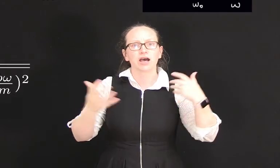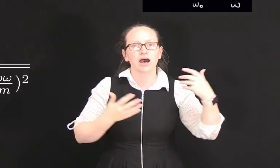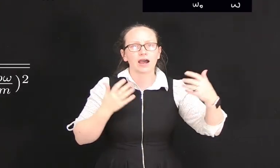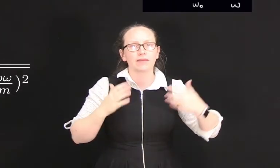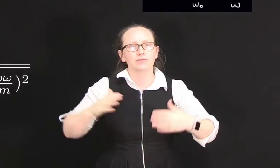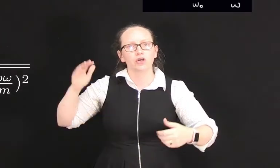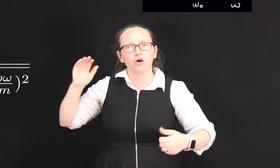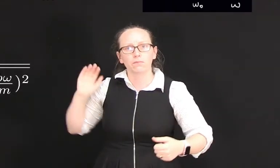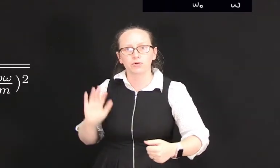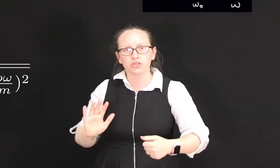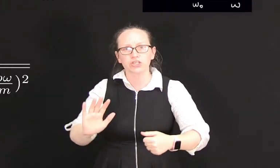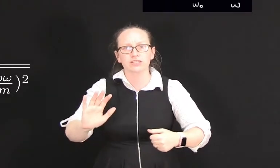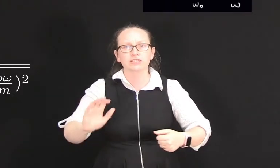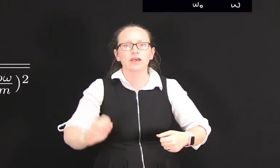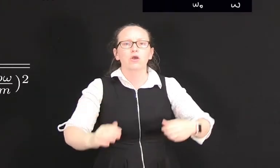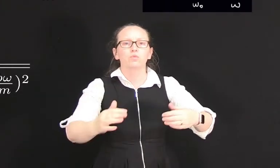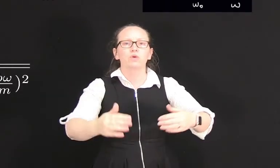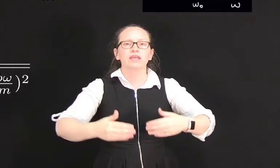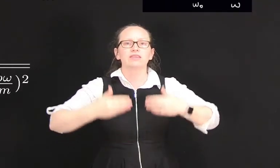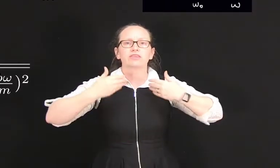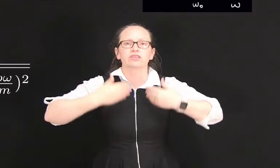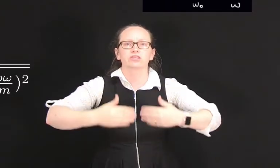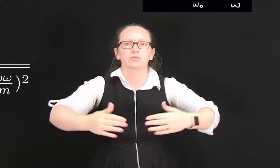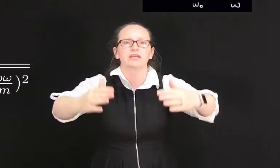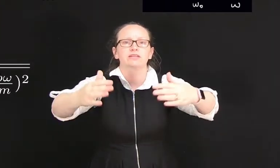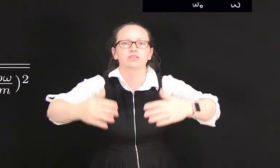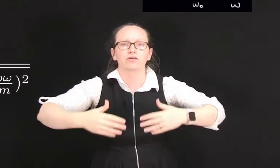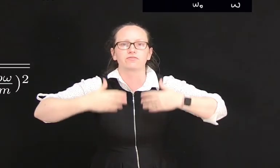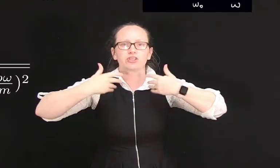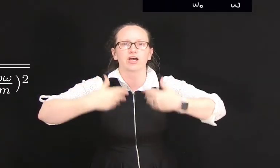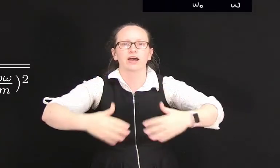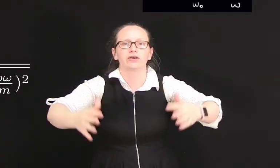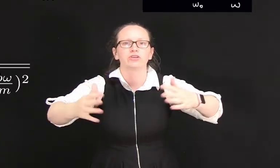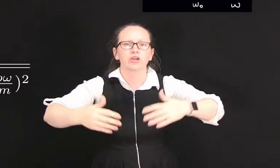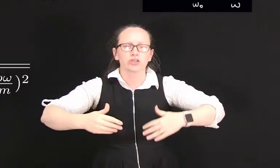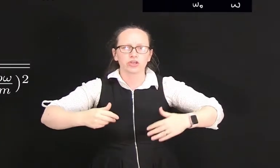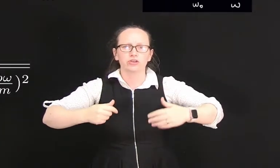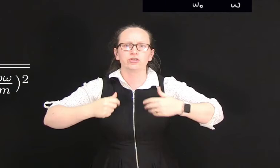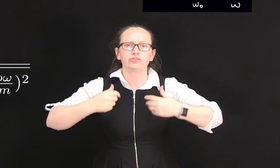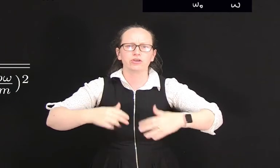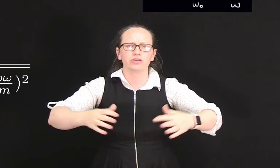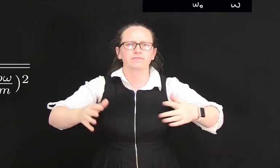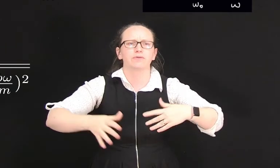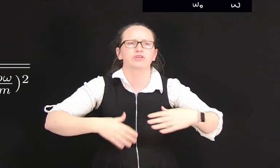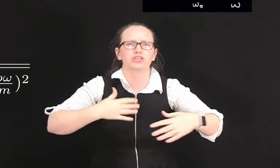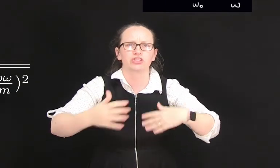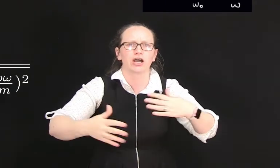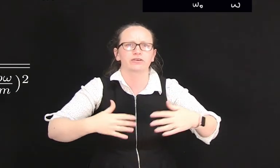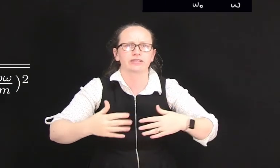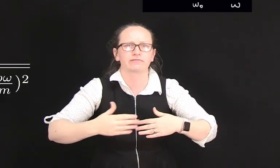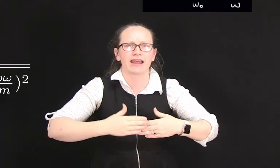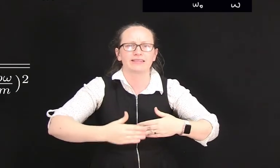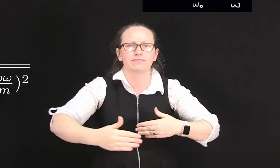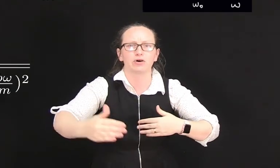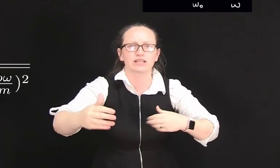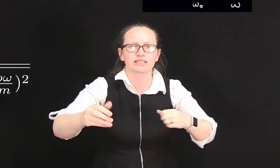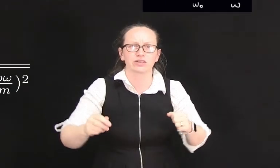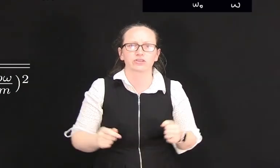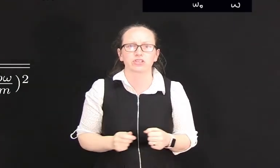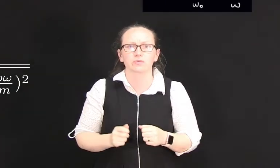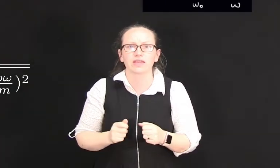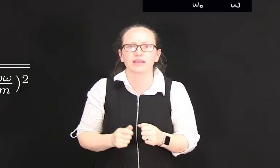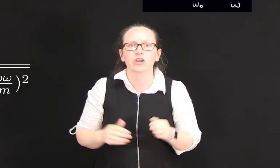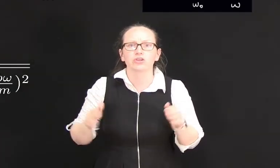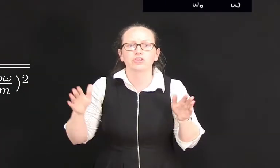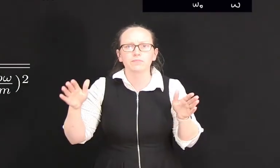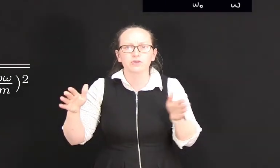want to time your pushes with the swings of the child. So you don't push the child at random points